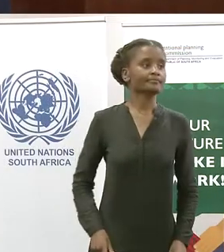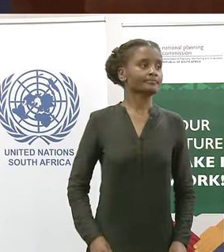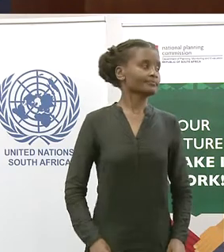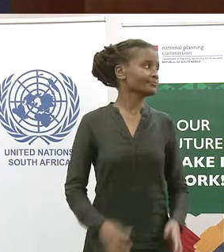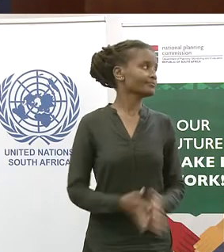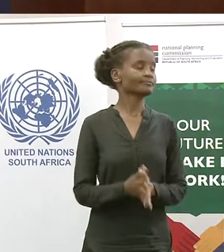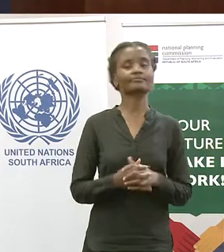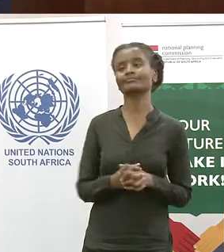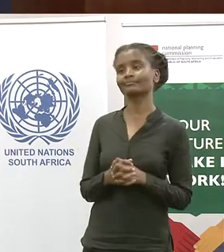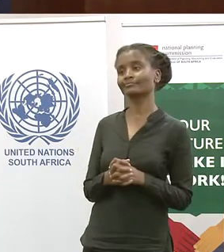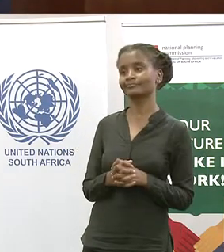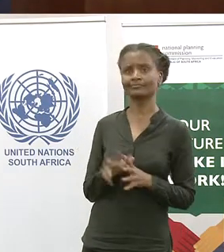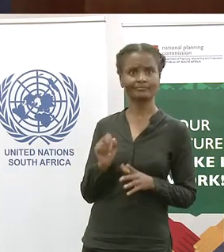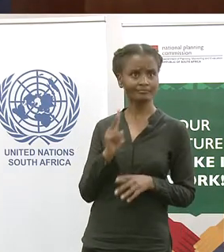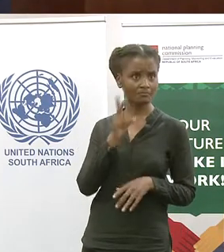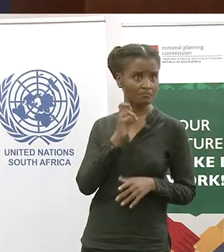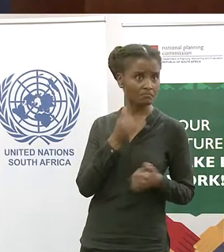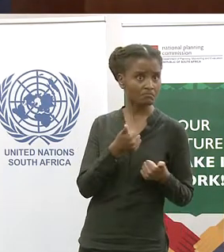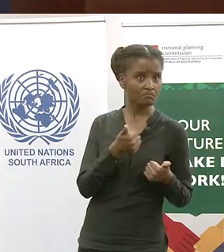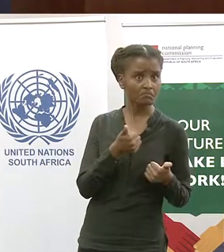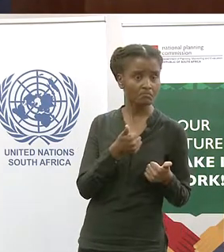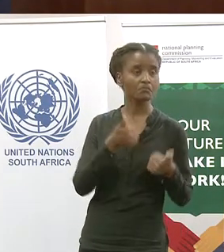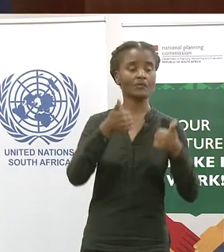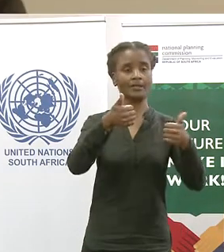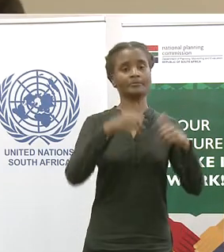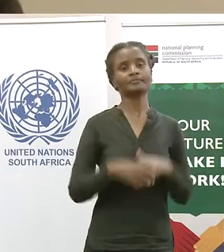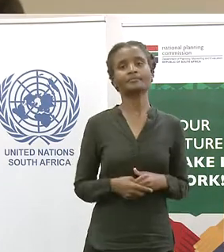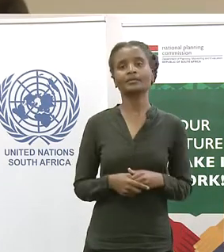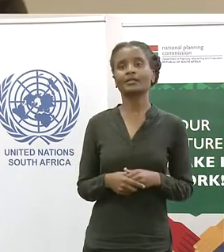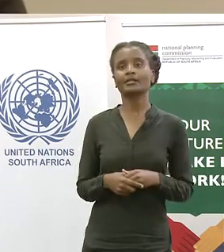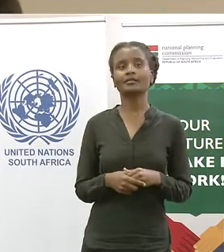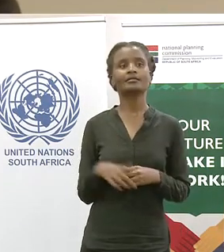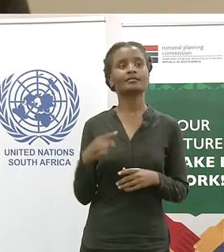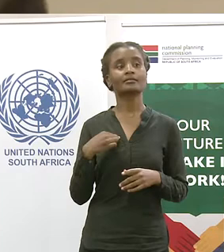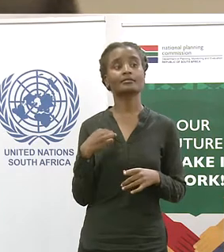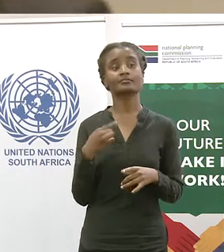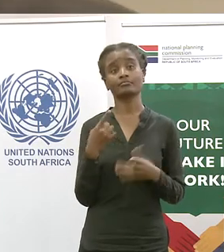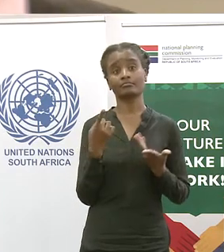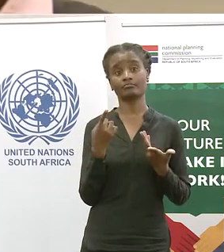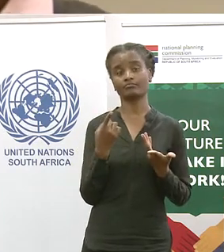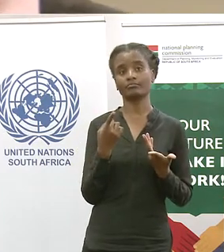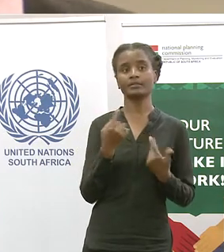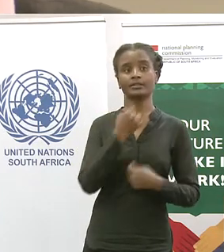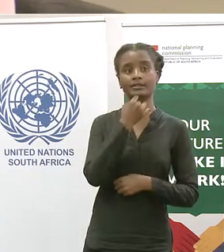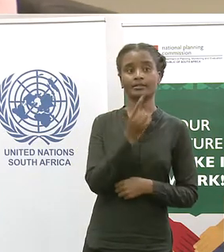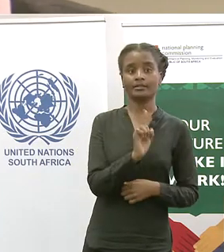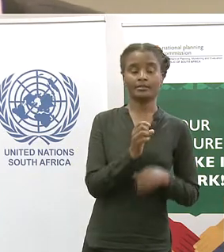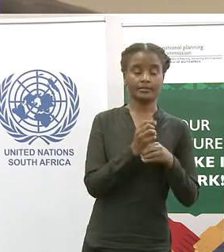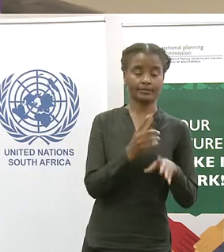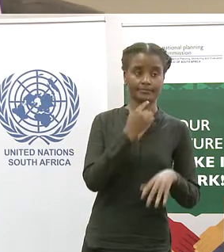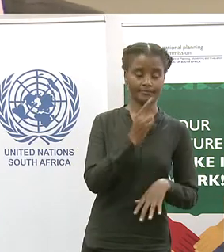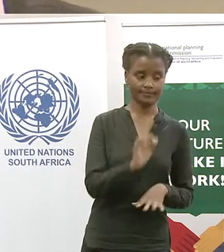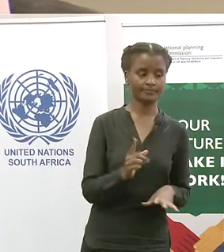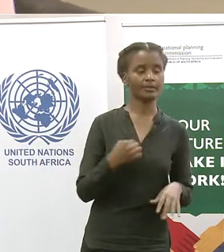Okay, can everybody hear me? Yes. Yeah? Okay, well, let me start by saying how delighted I